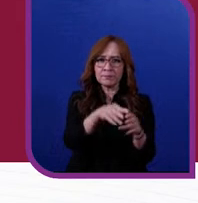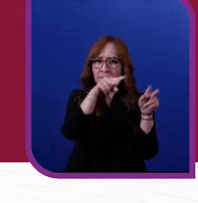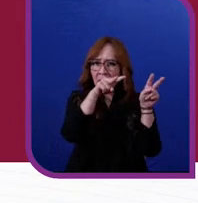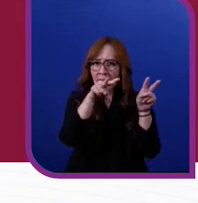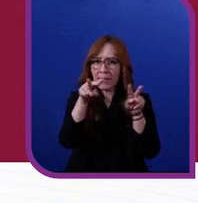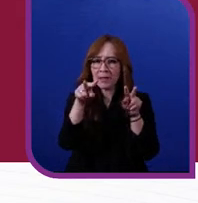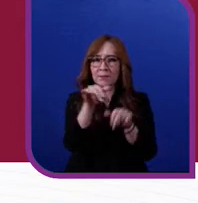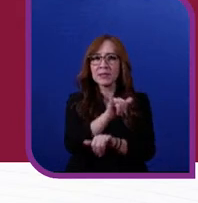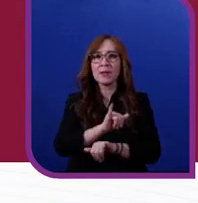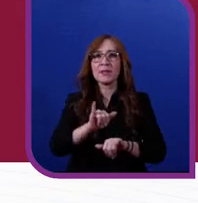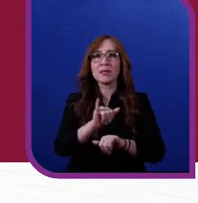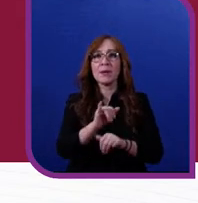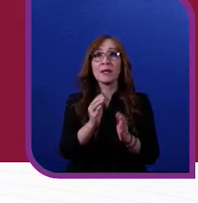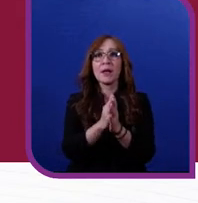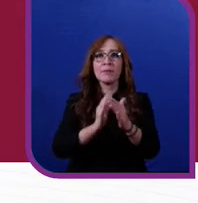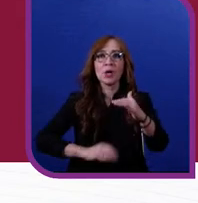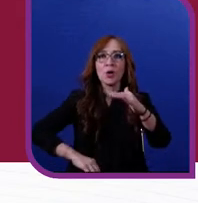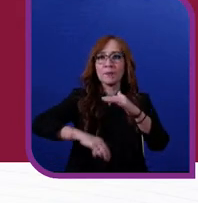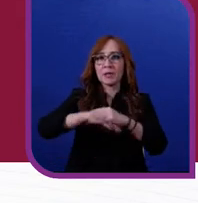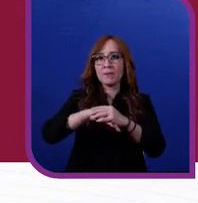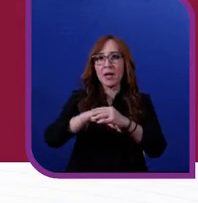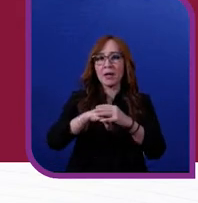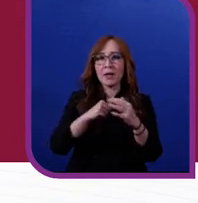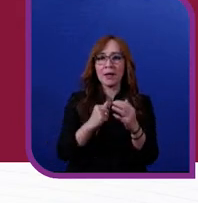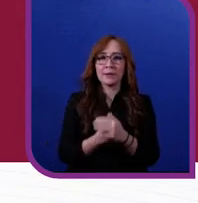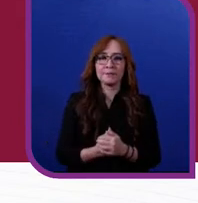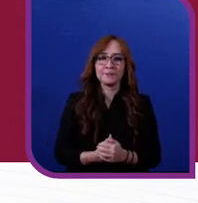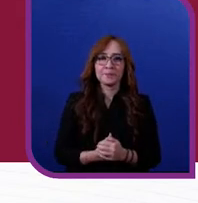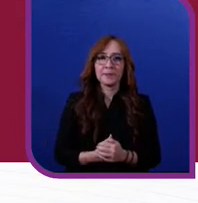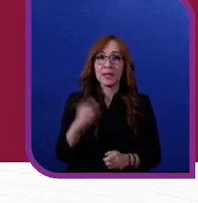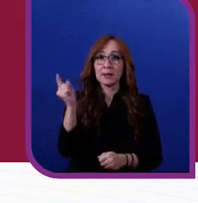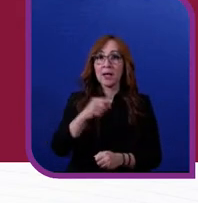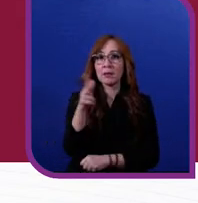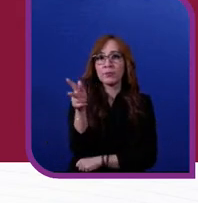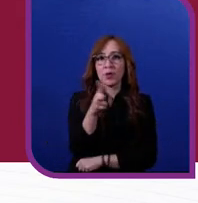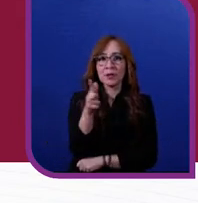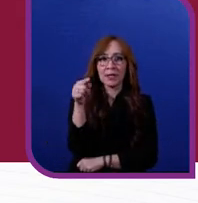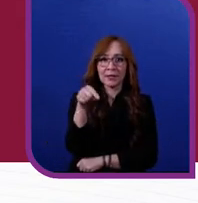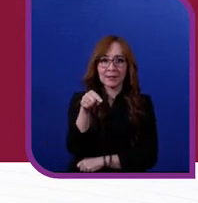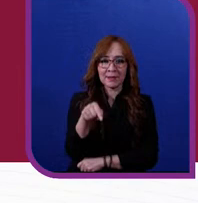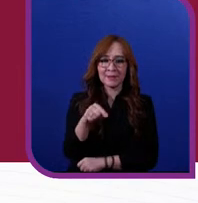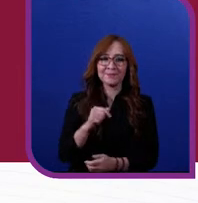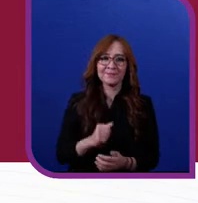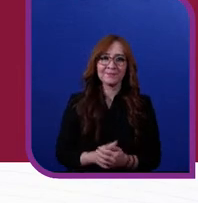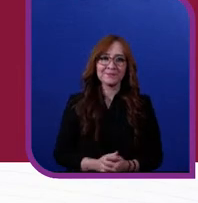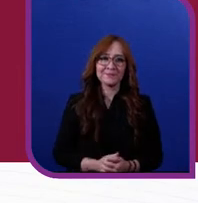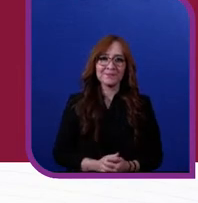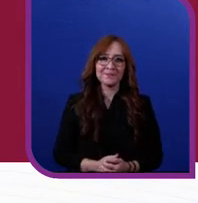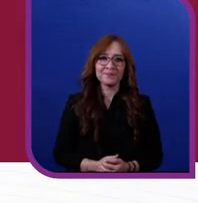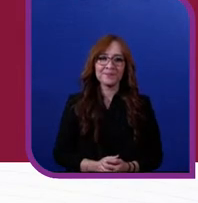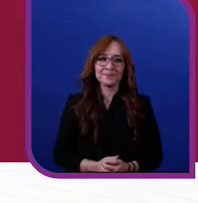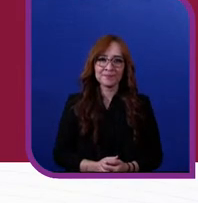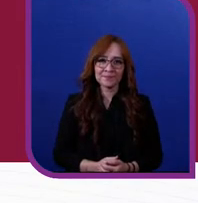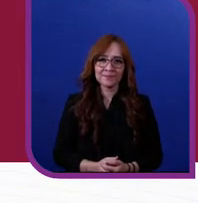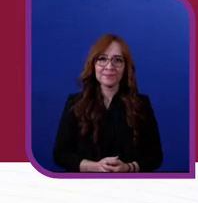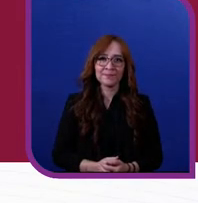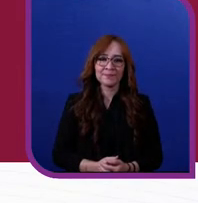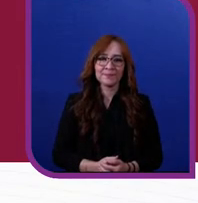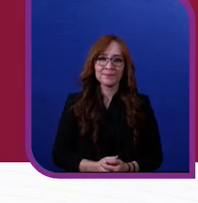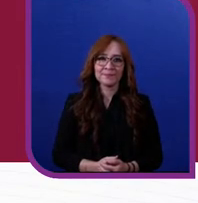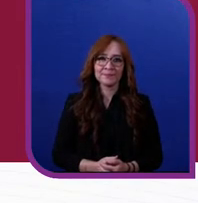a.out come from the project at English Sounds from IPA I don't over to you